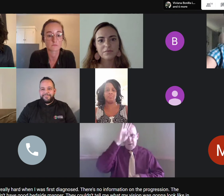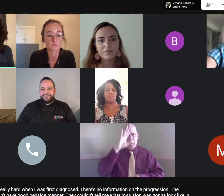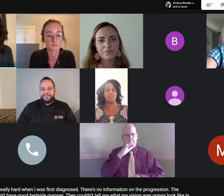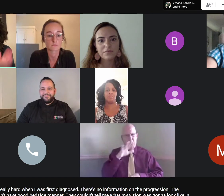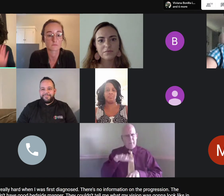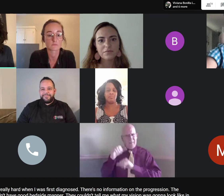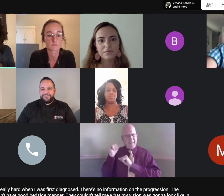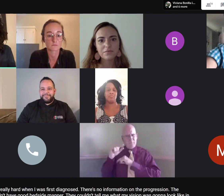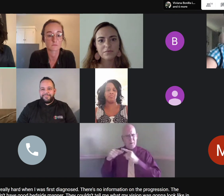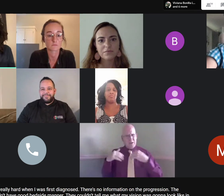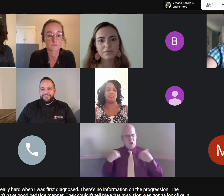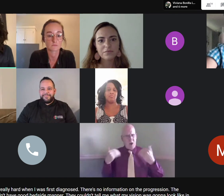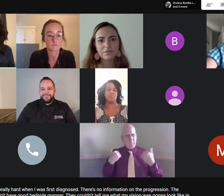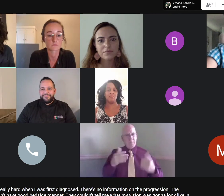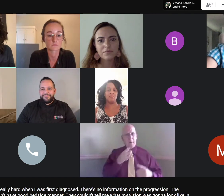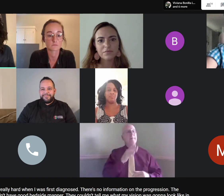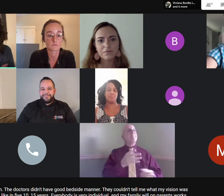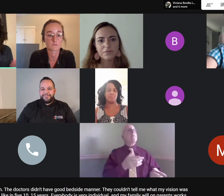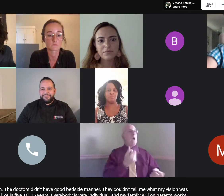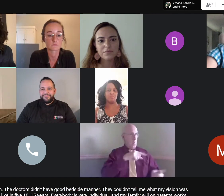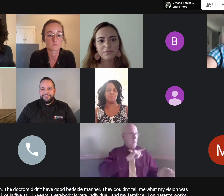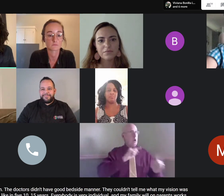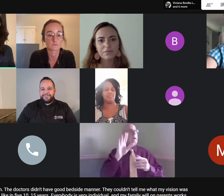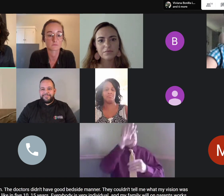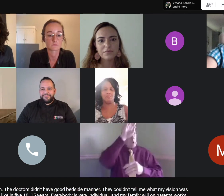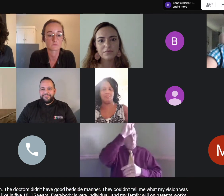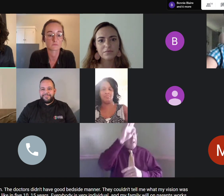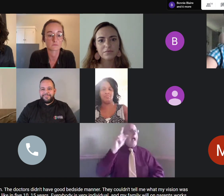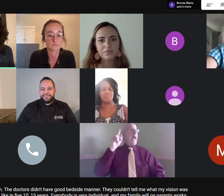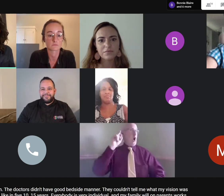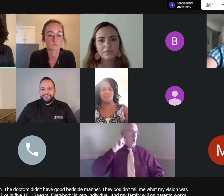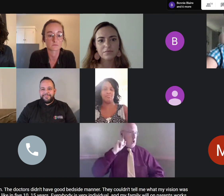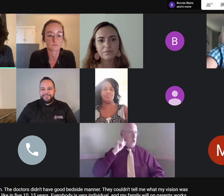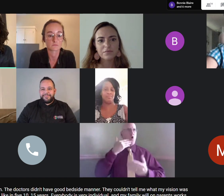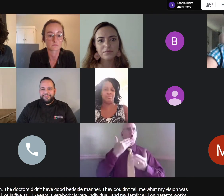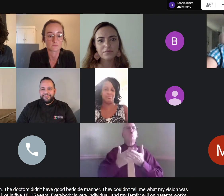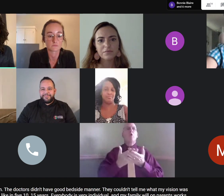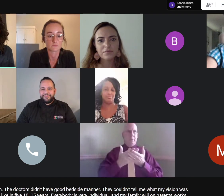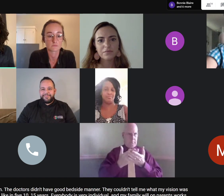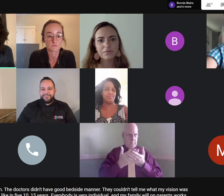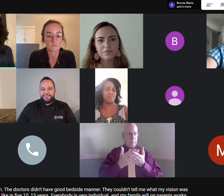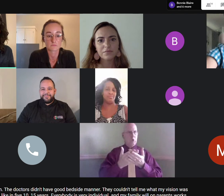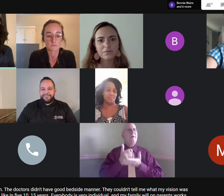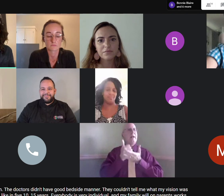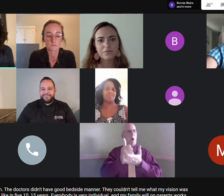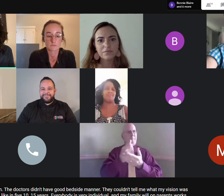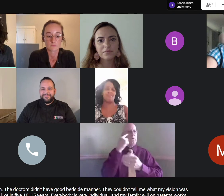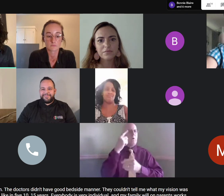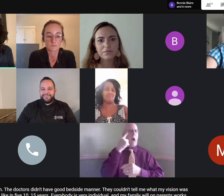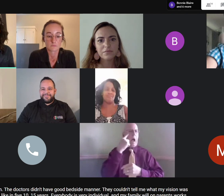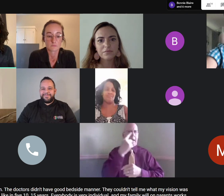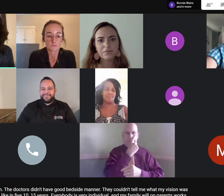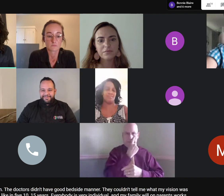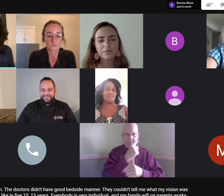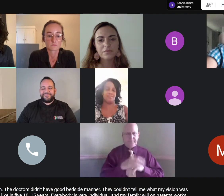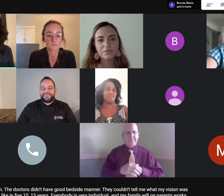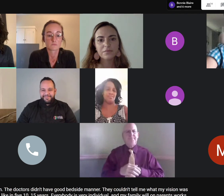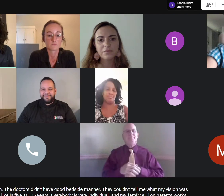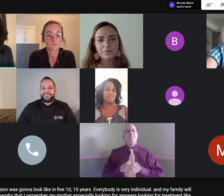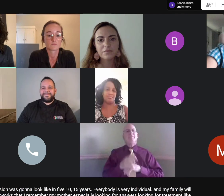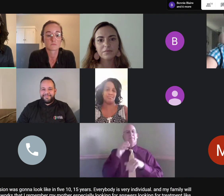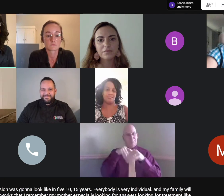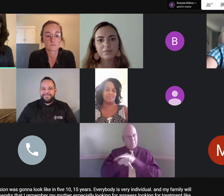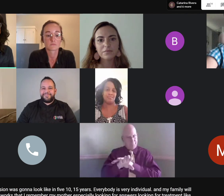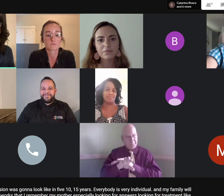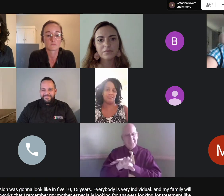young. And she was like, okay, we're going to Cuba. I heard they have something for retinitis pigmentosa. And we went and we met